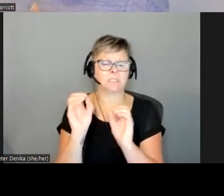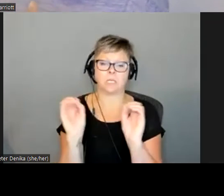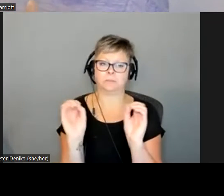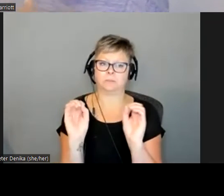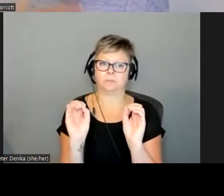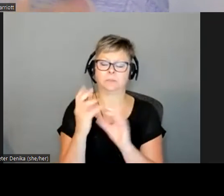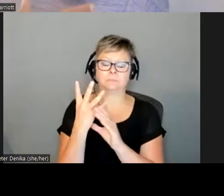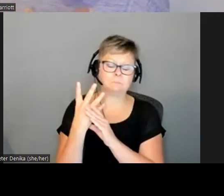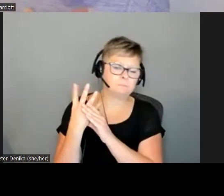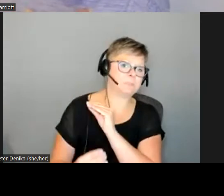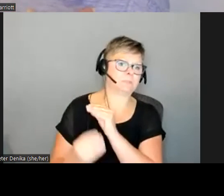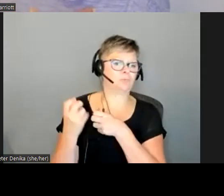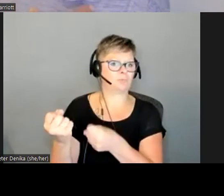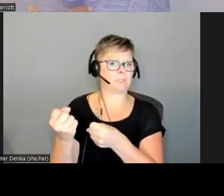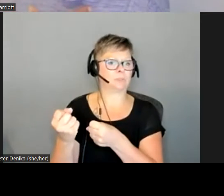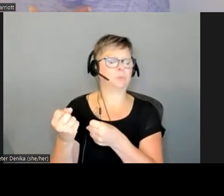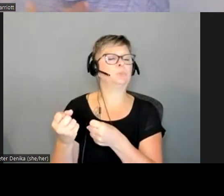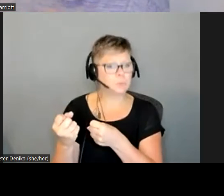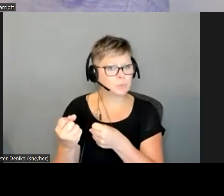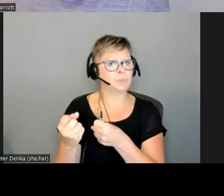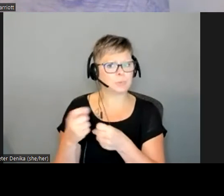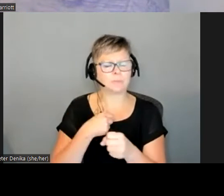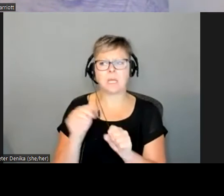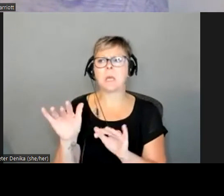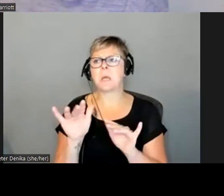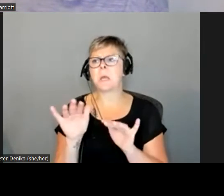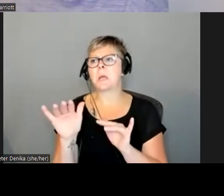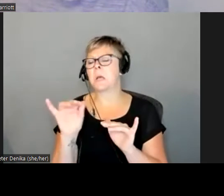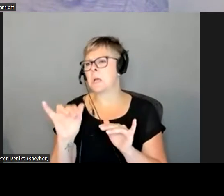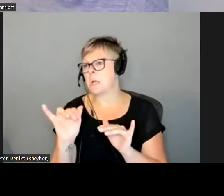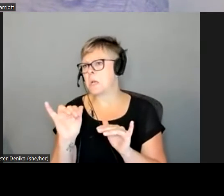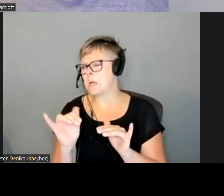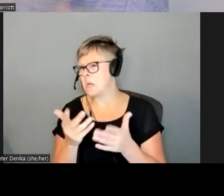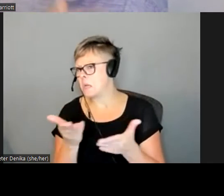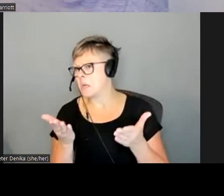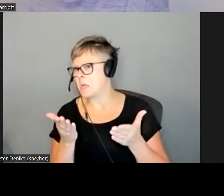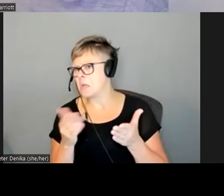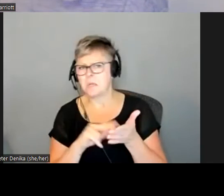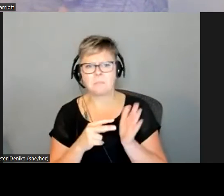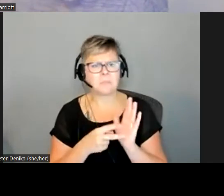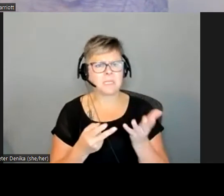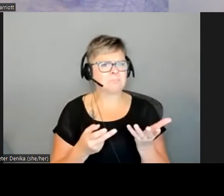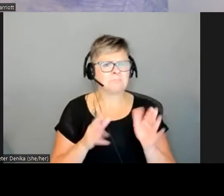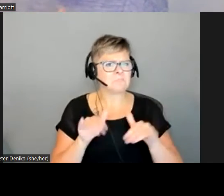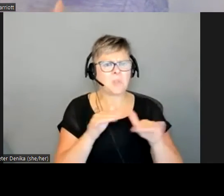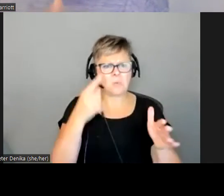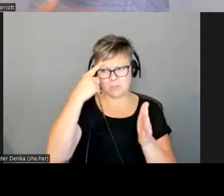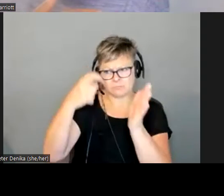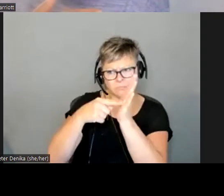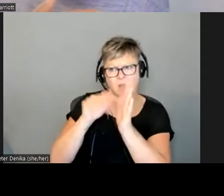And what I found in those circles was that there wasn't any acknowledgement of, you know, the situations, the